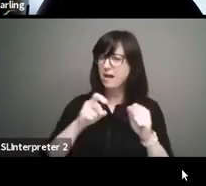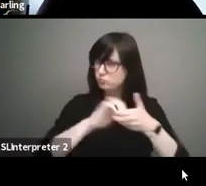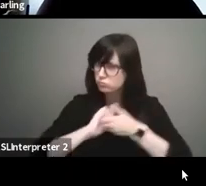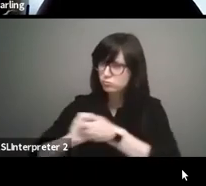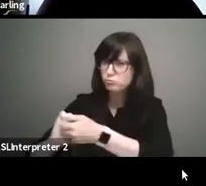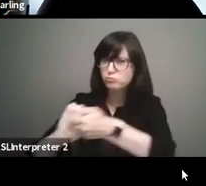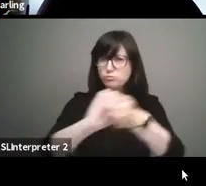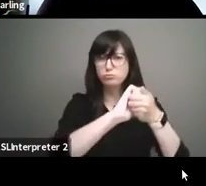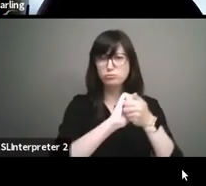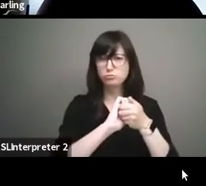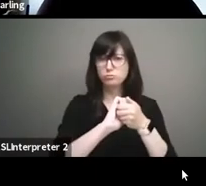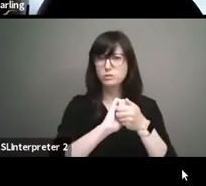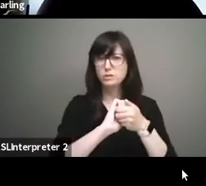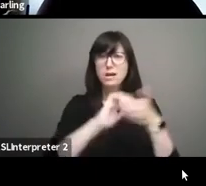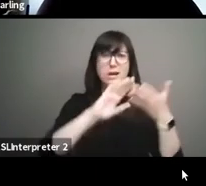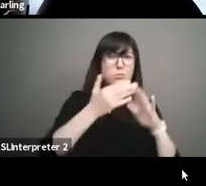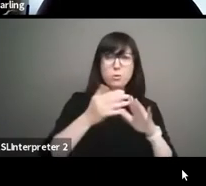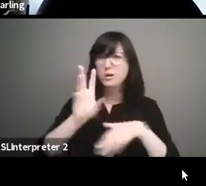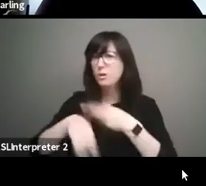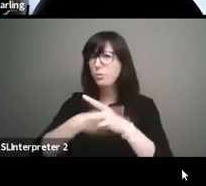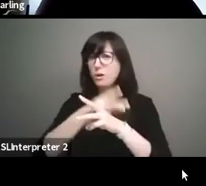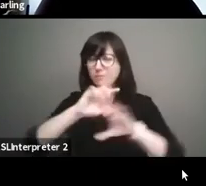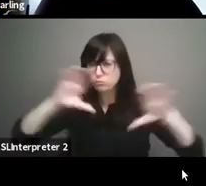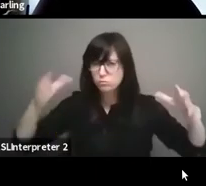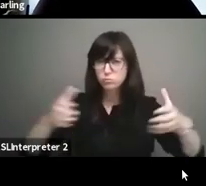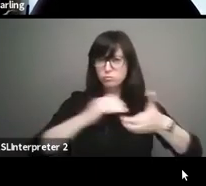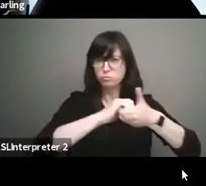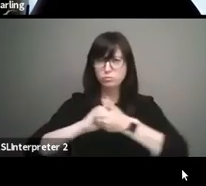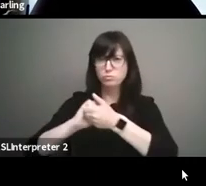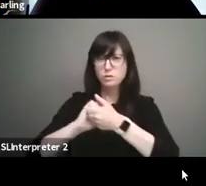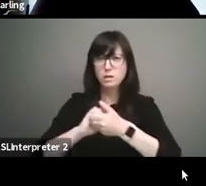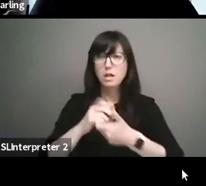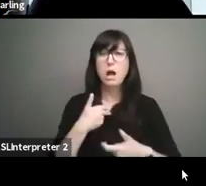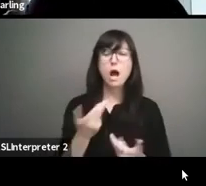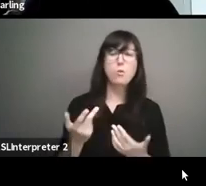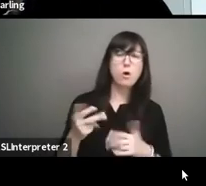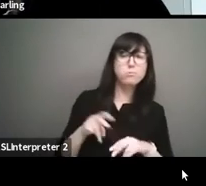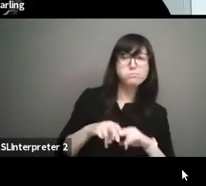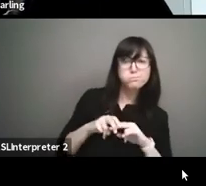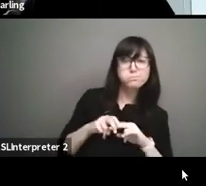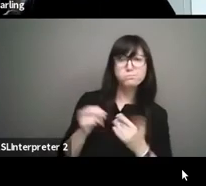that. We can't just sit back and wait for it to happen. We need to take our